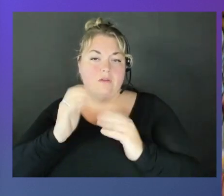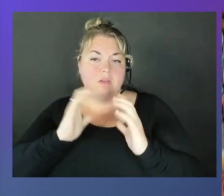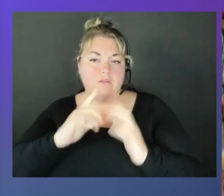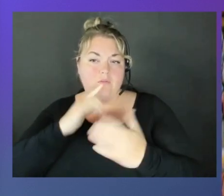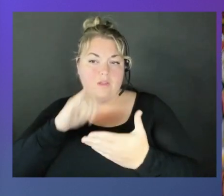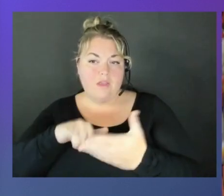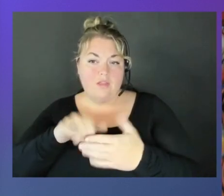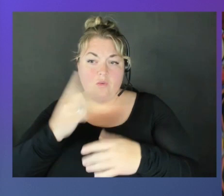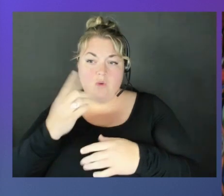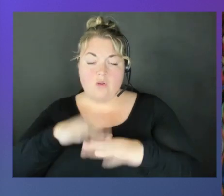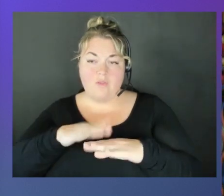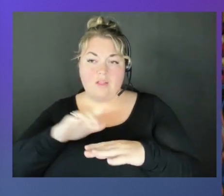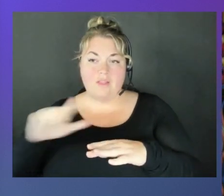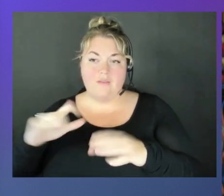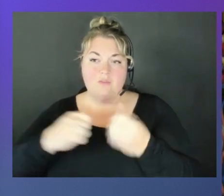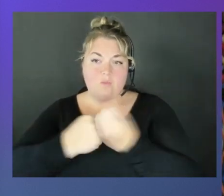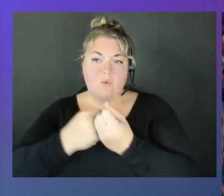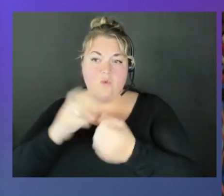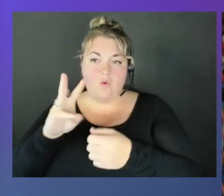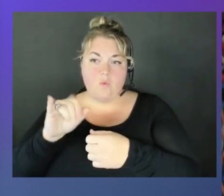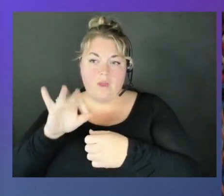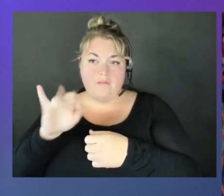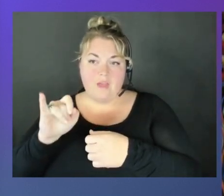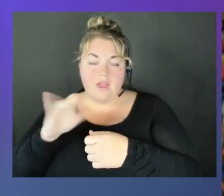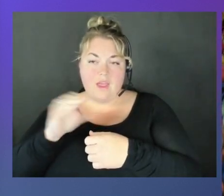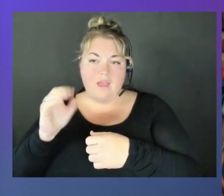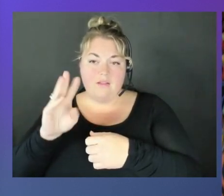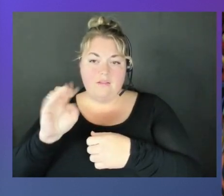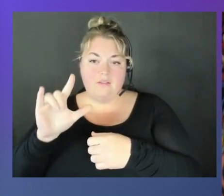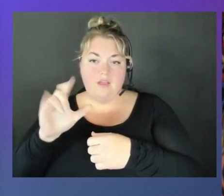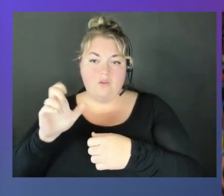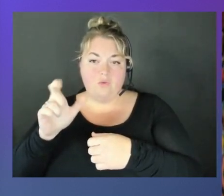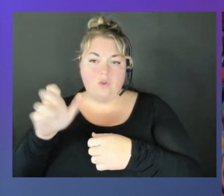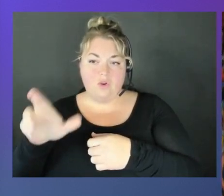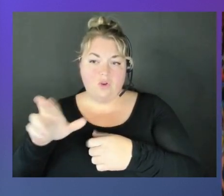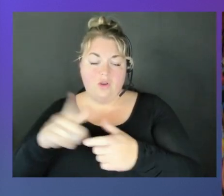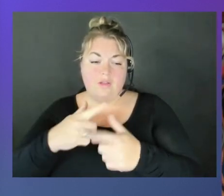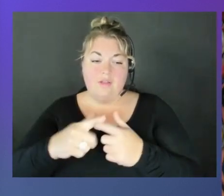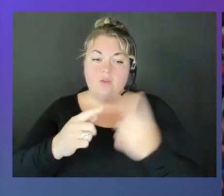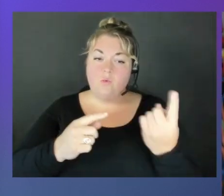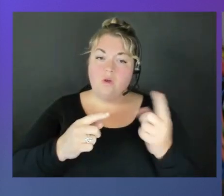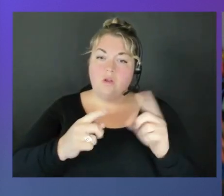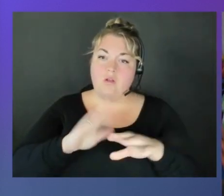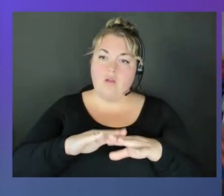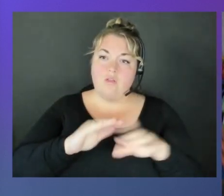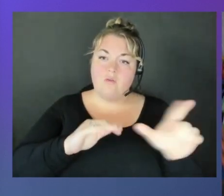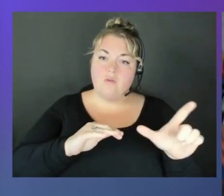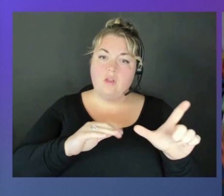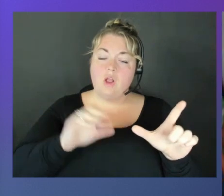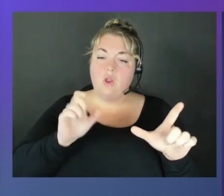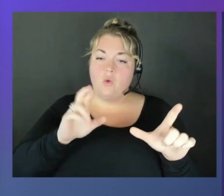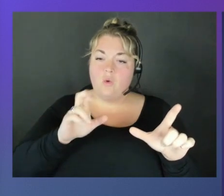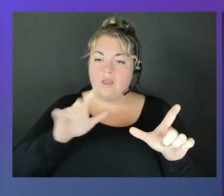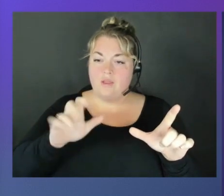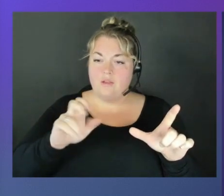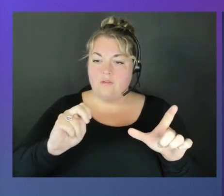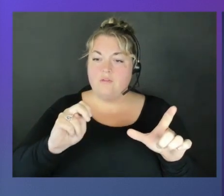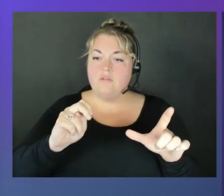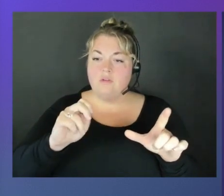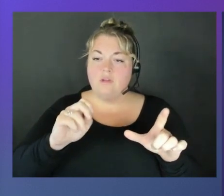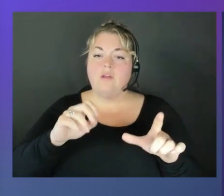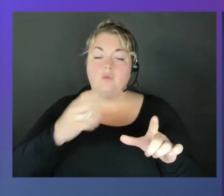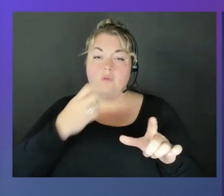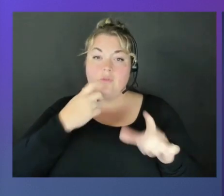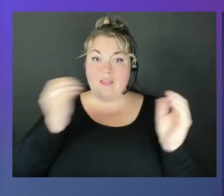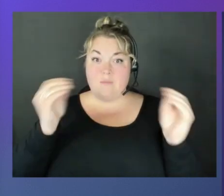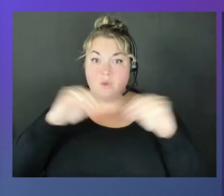the left supports Wi-Fi and cellular, and Yeah. the one on the run is LoRaWAN. So they said they can Okay. put them all into one if I wanted to, but